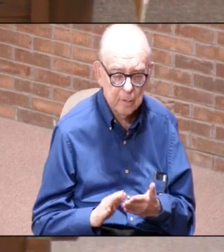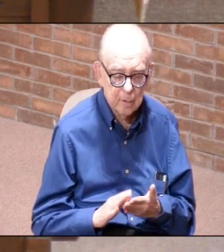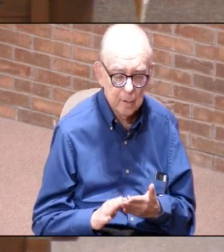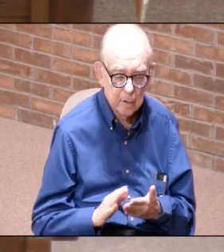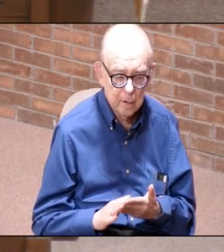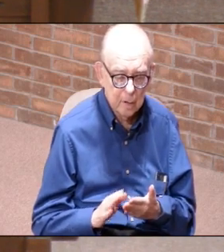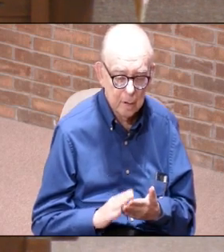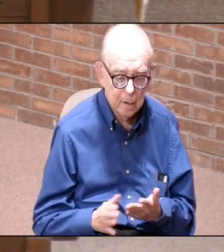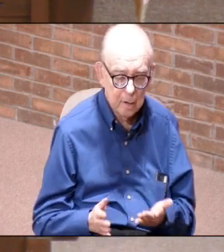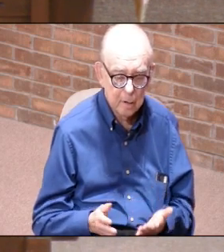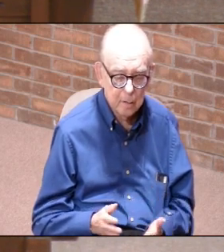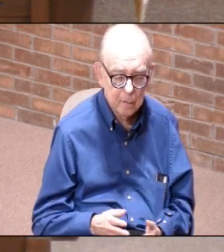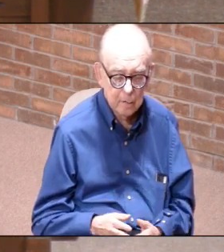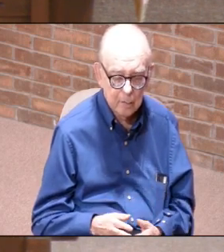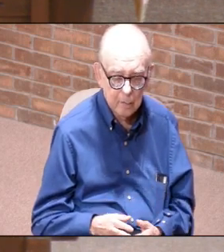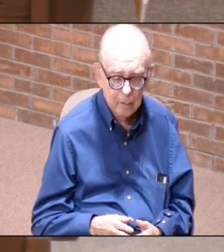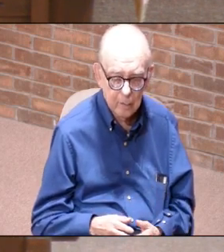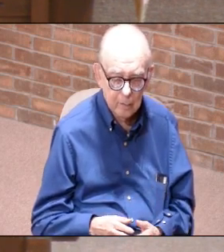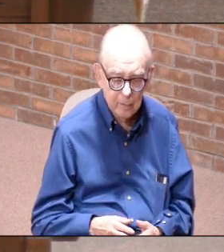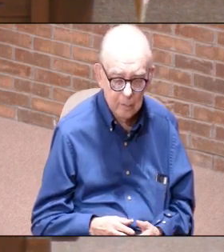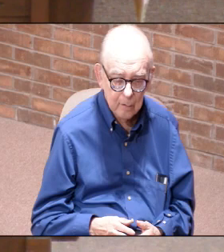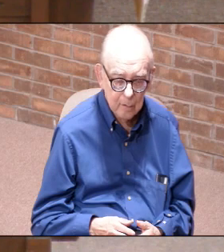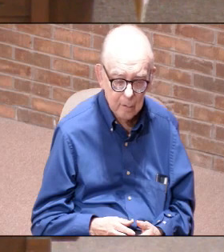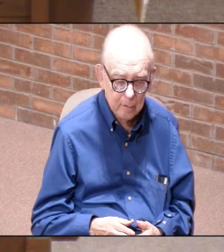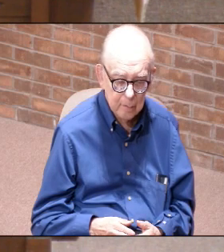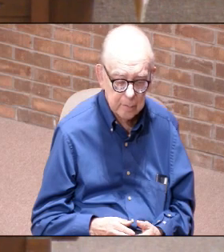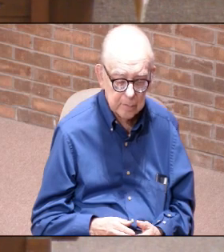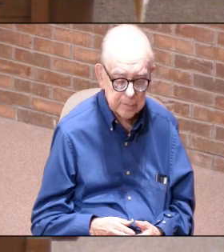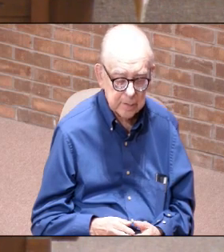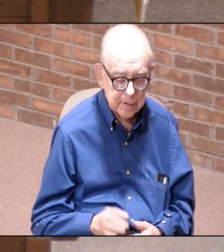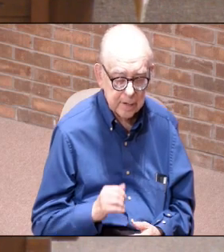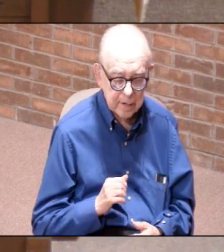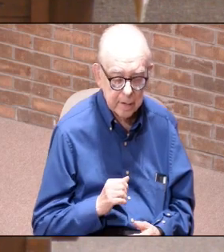not to love you, not to care.